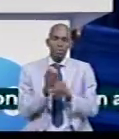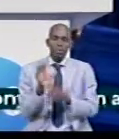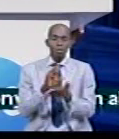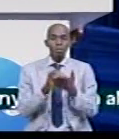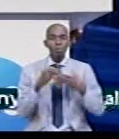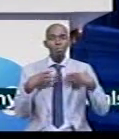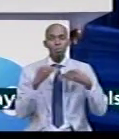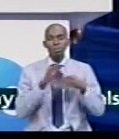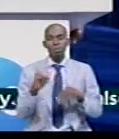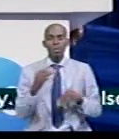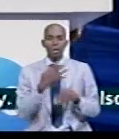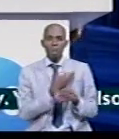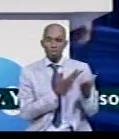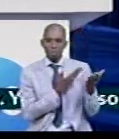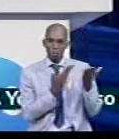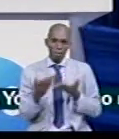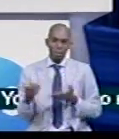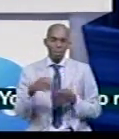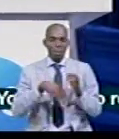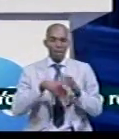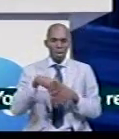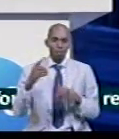forth.